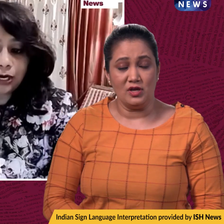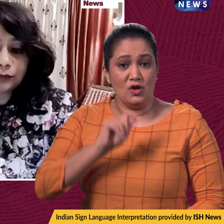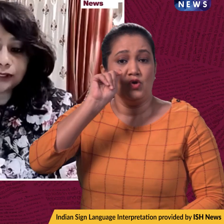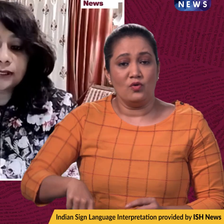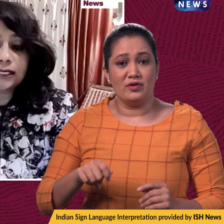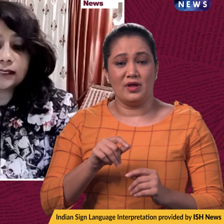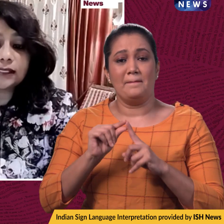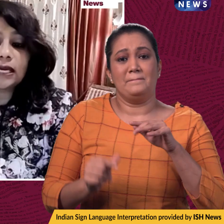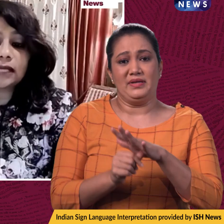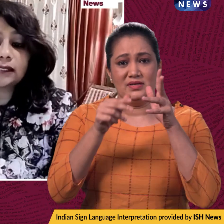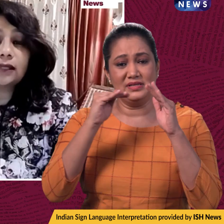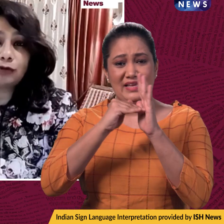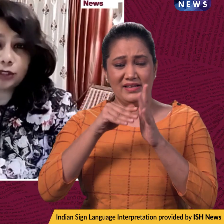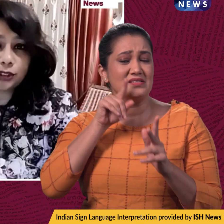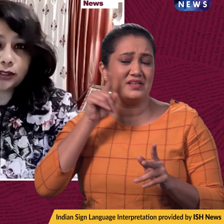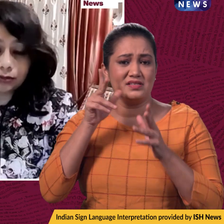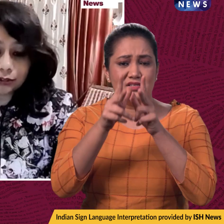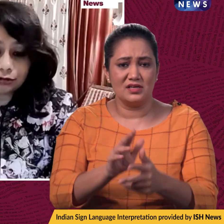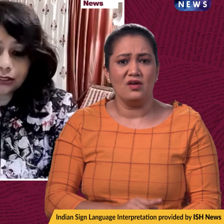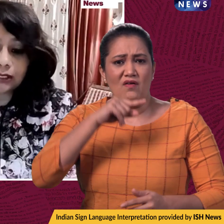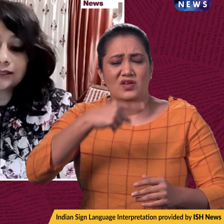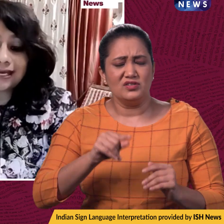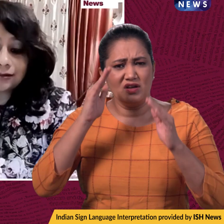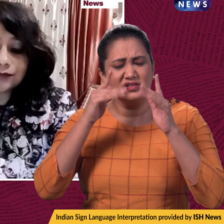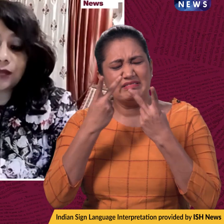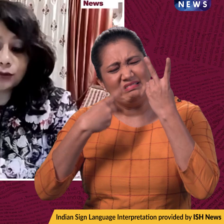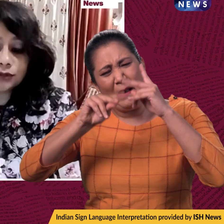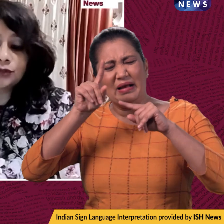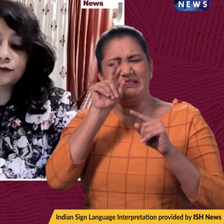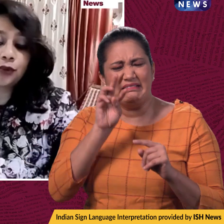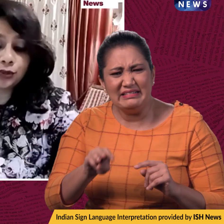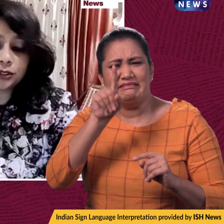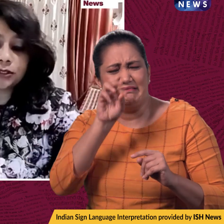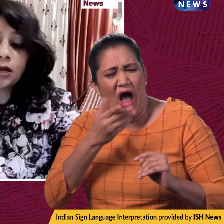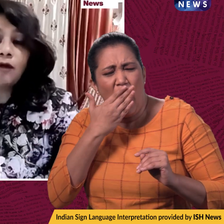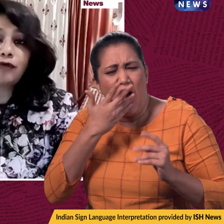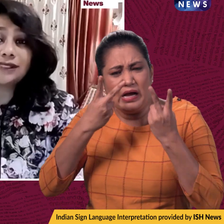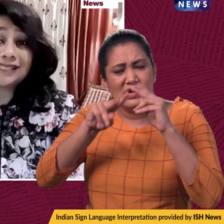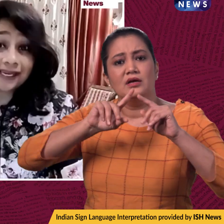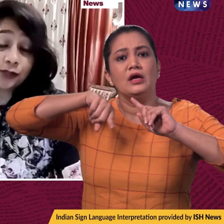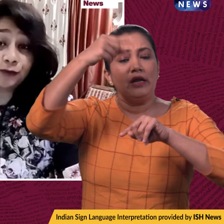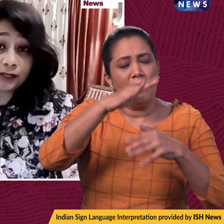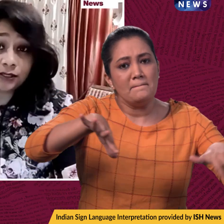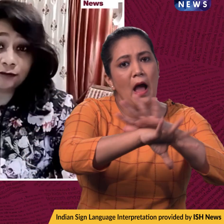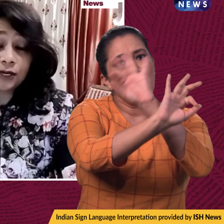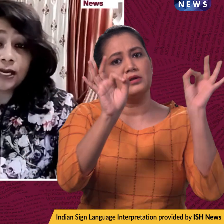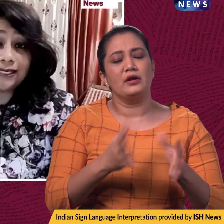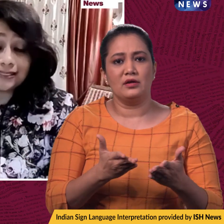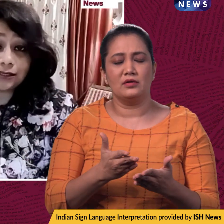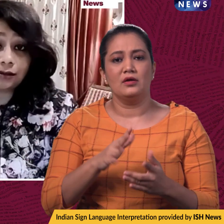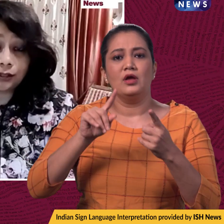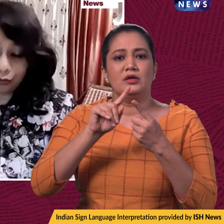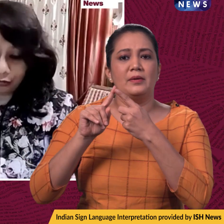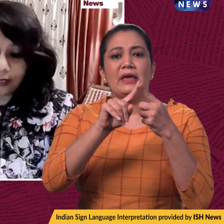meantime, Ukraine President Zelensky has said that Russia is concentrating tens of thousands of soldiers for its next offensive